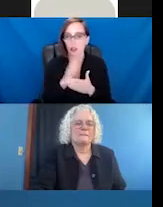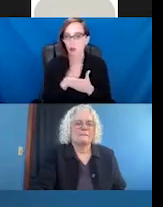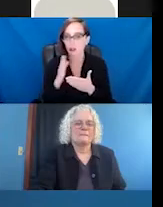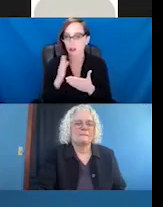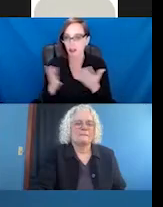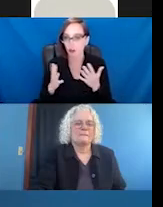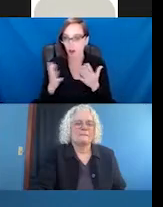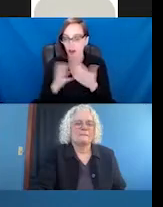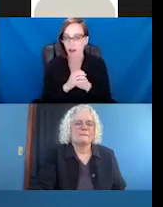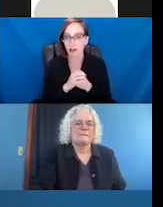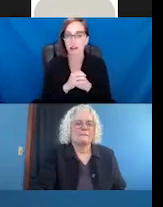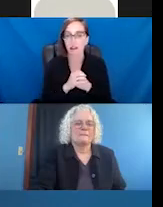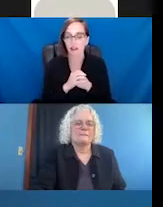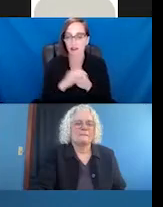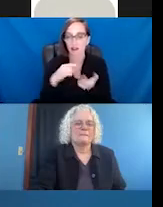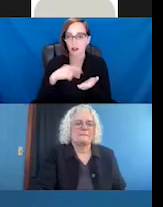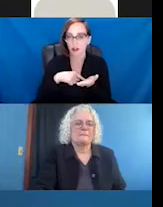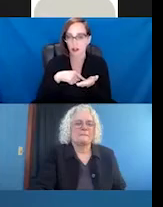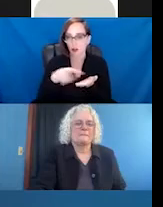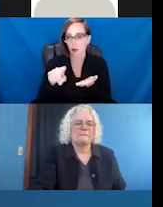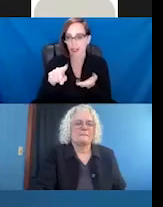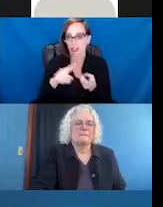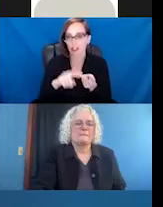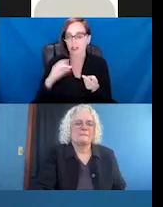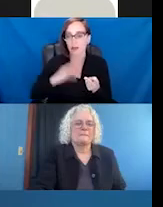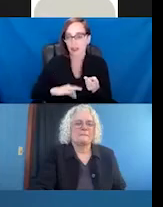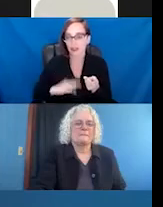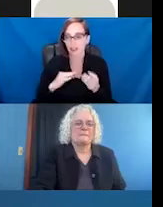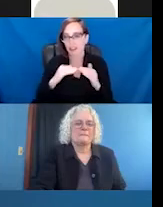lagged other sectors, which is a key driver to the